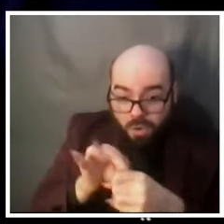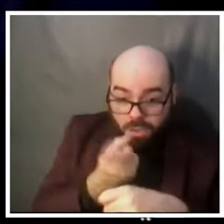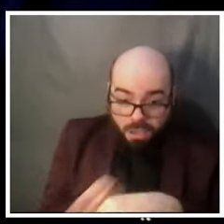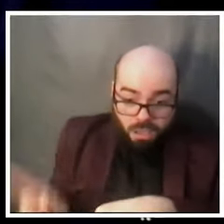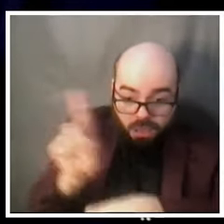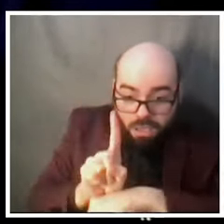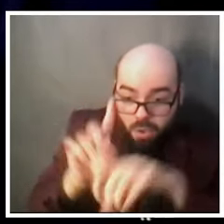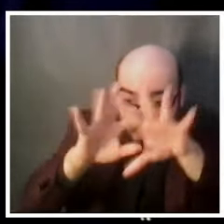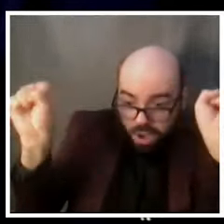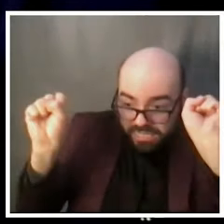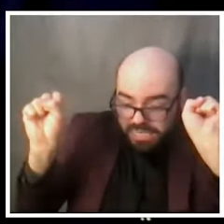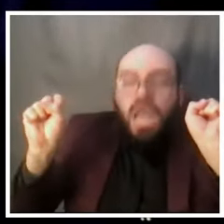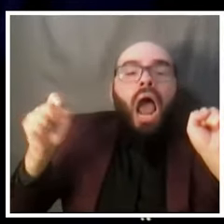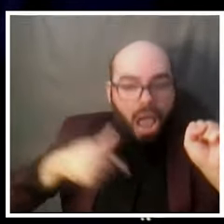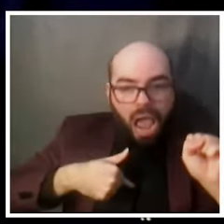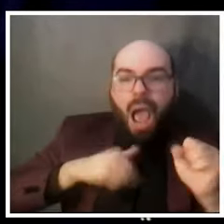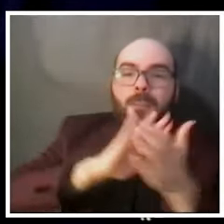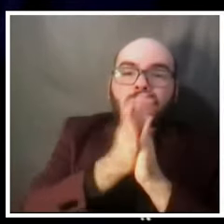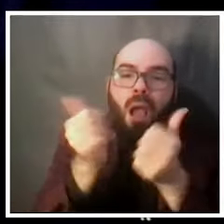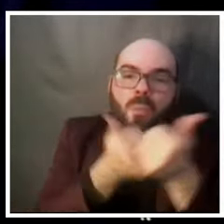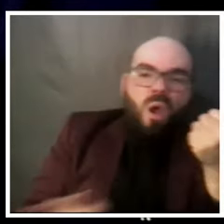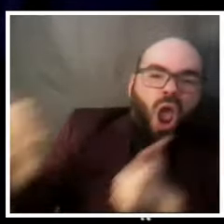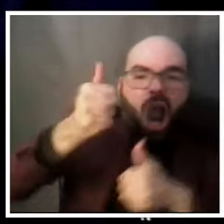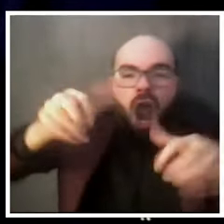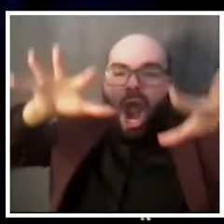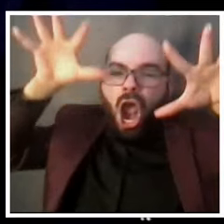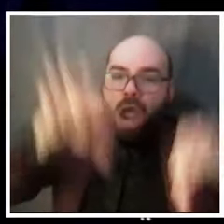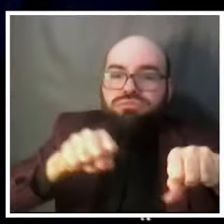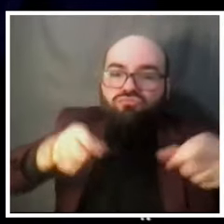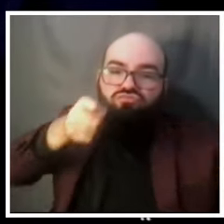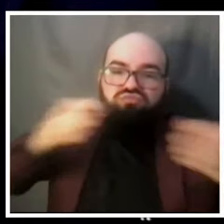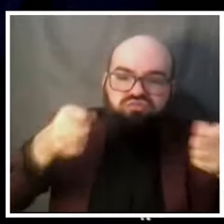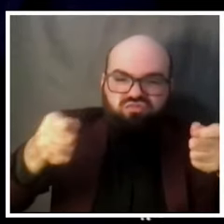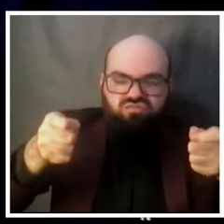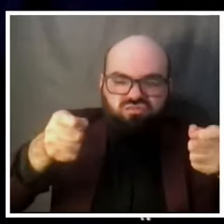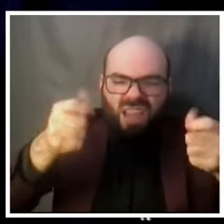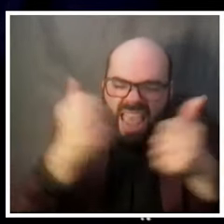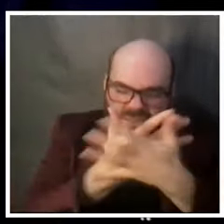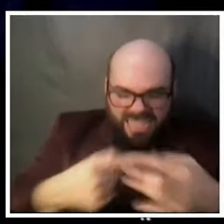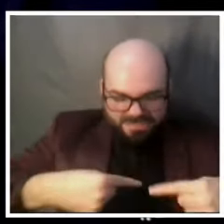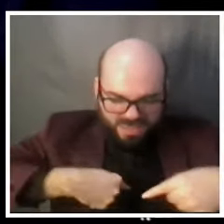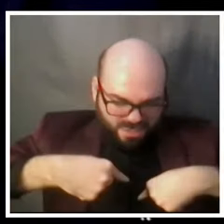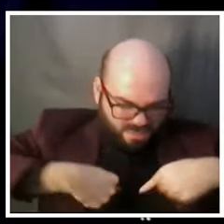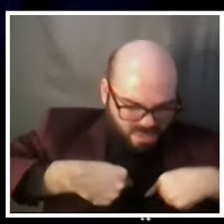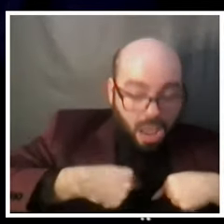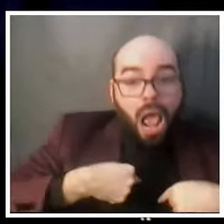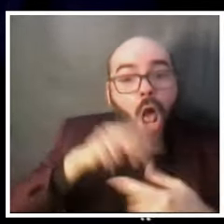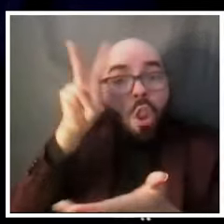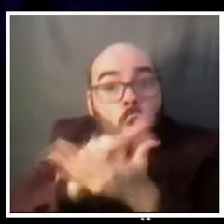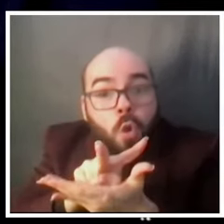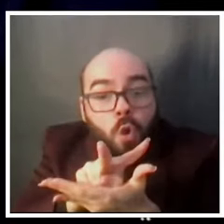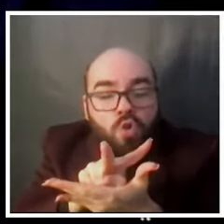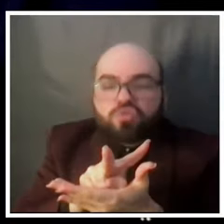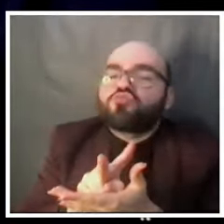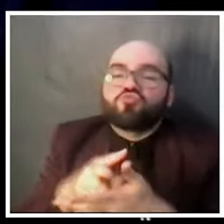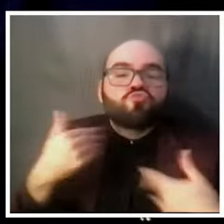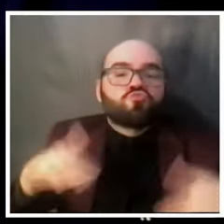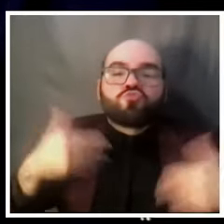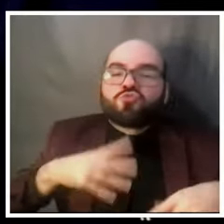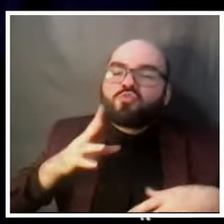He promises, quote, a bloodbath if he loses. This guy denies January 6th.